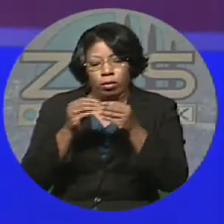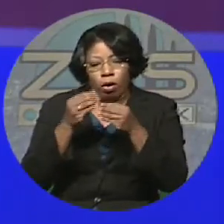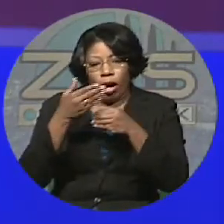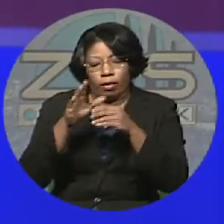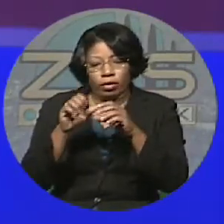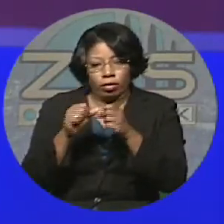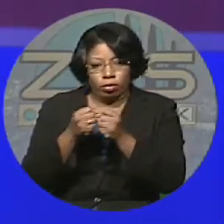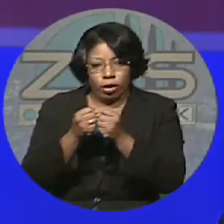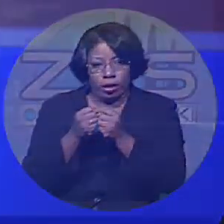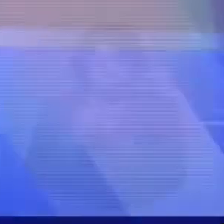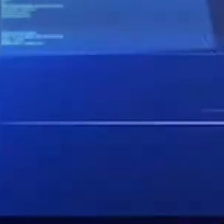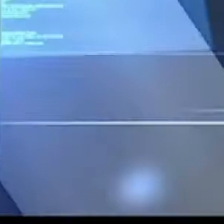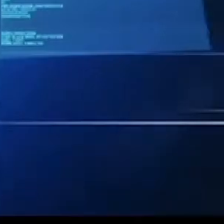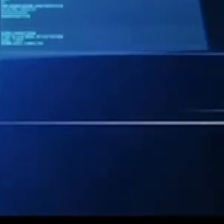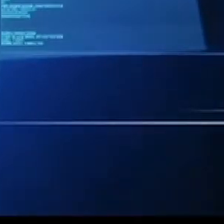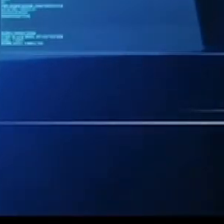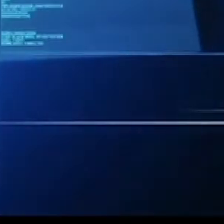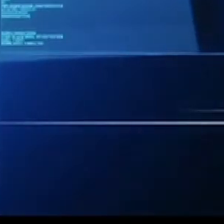back after the break.